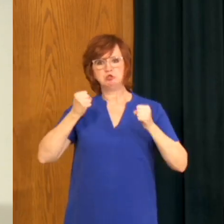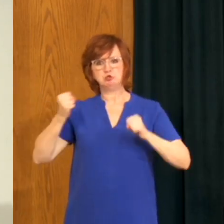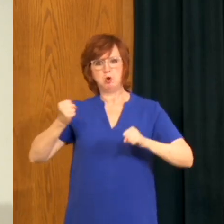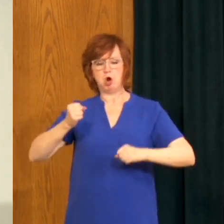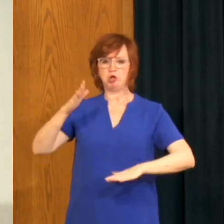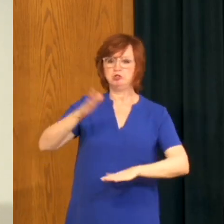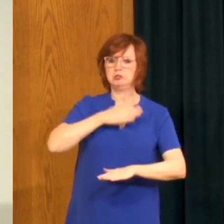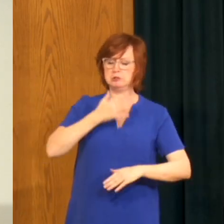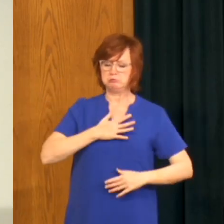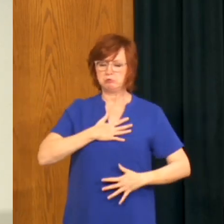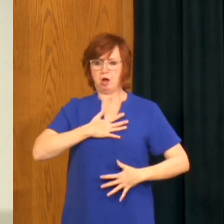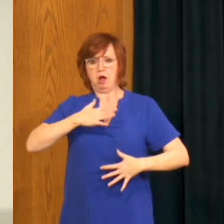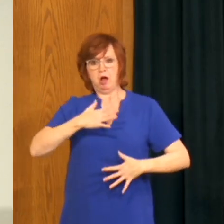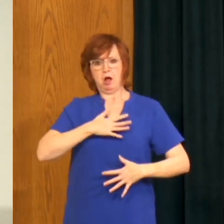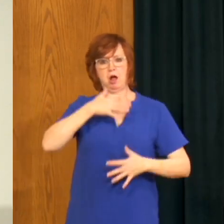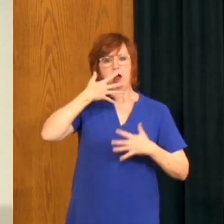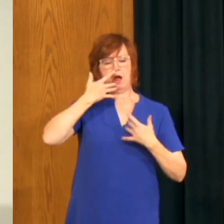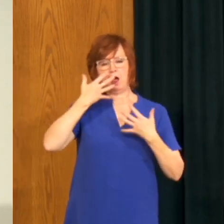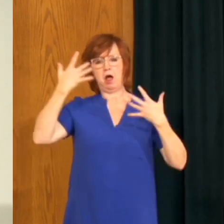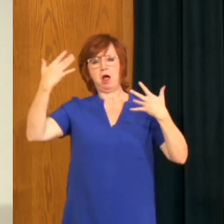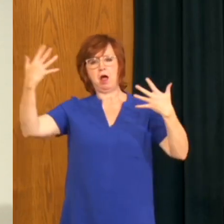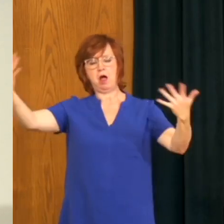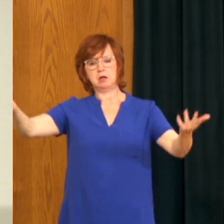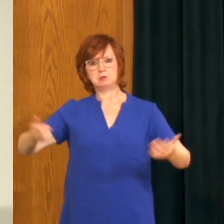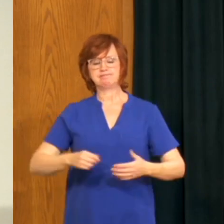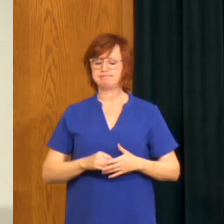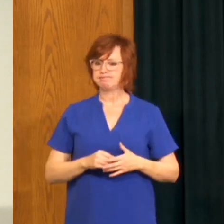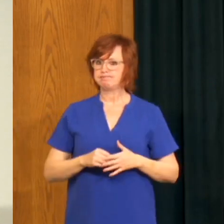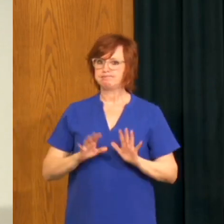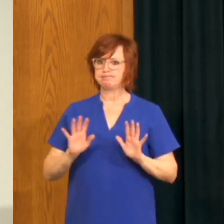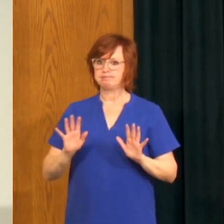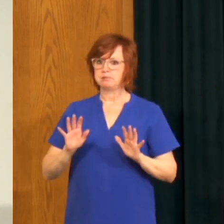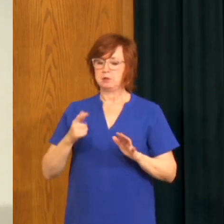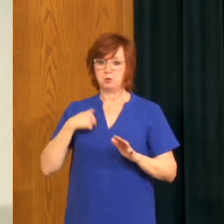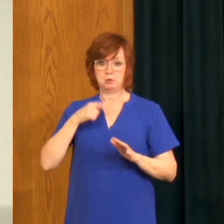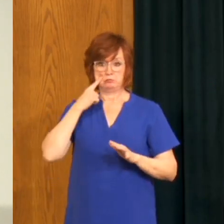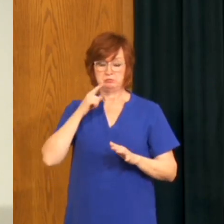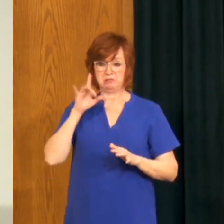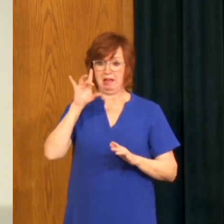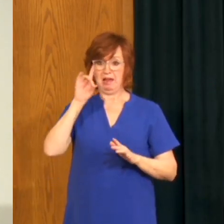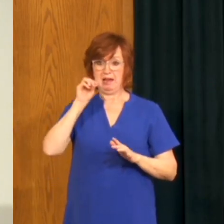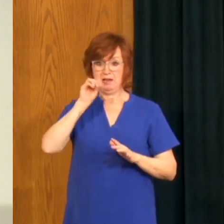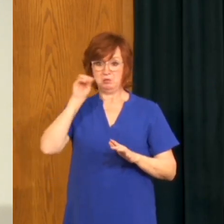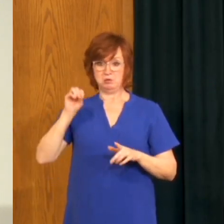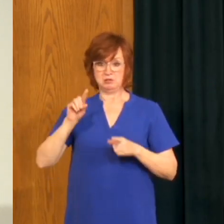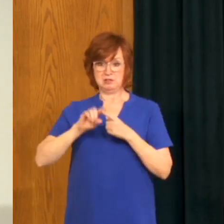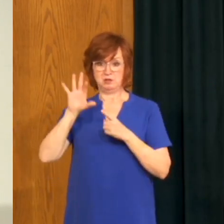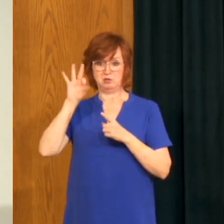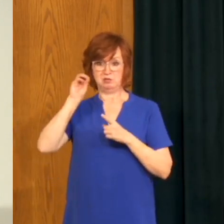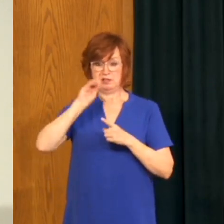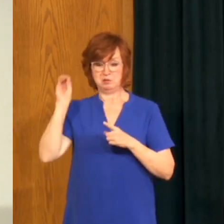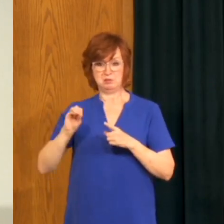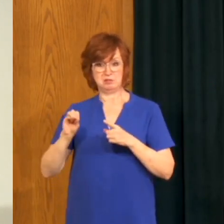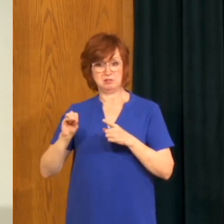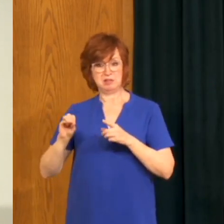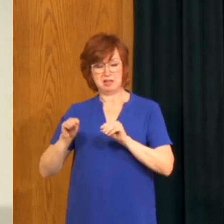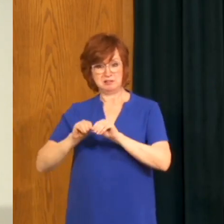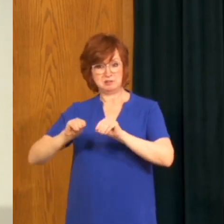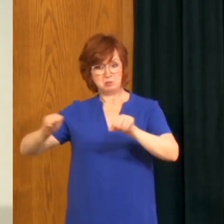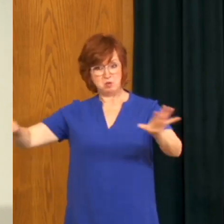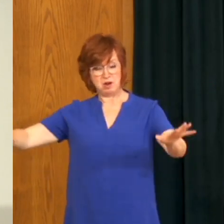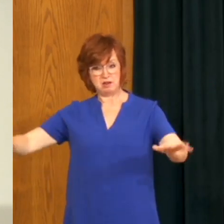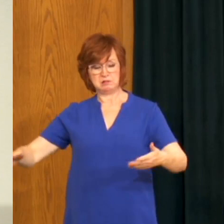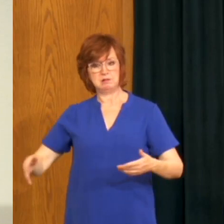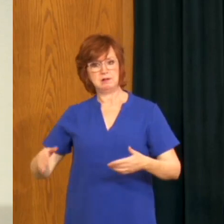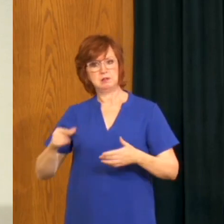with lots of other events. So again, I think how do you find the fine balance between allowing events that celebrate or allow people to get together